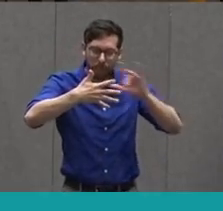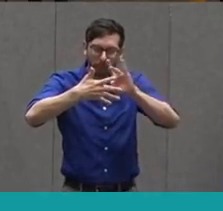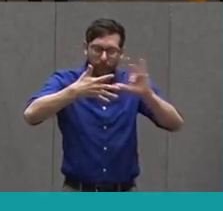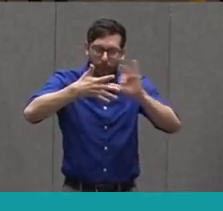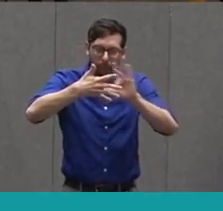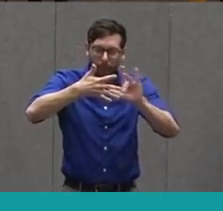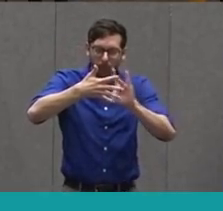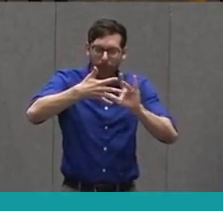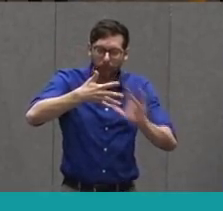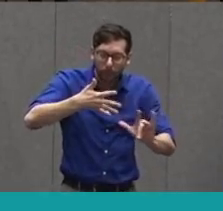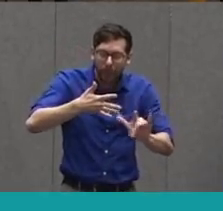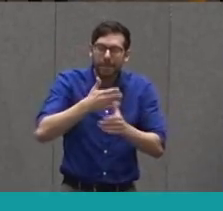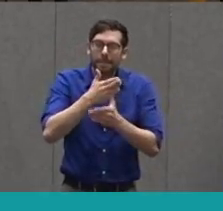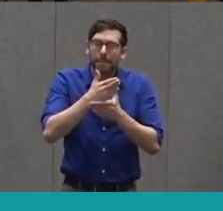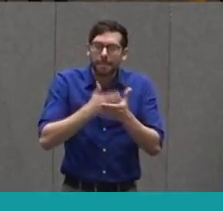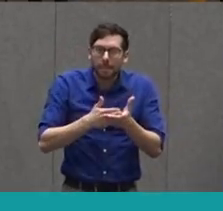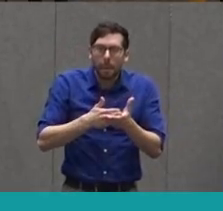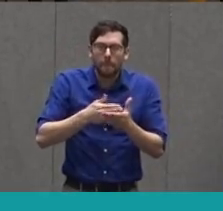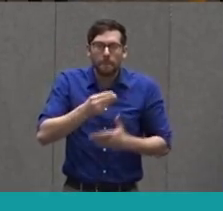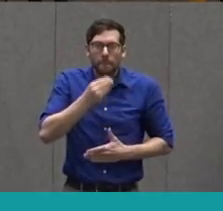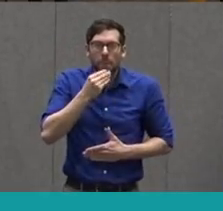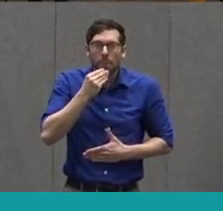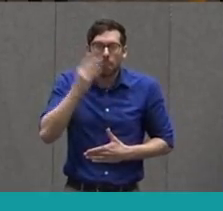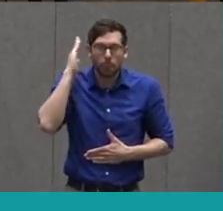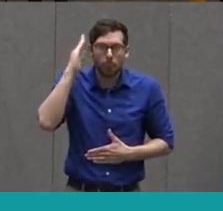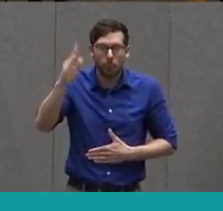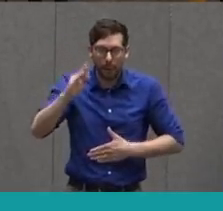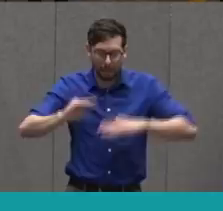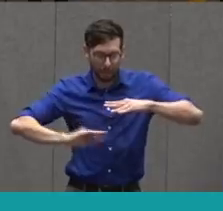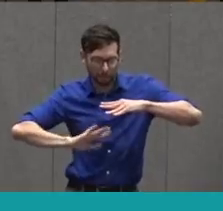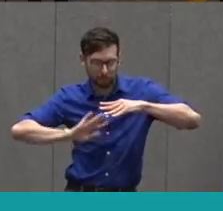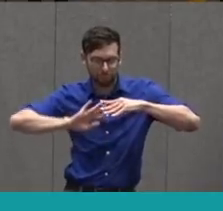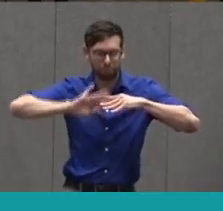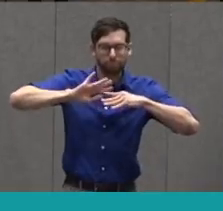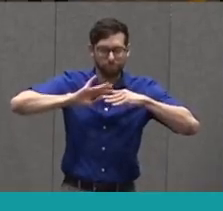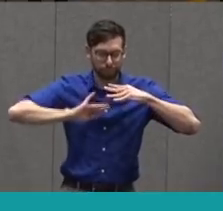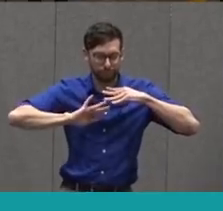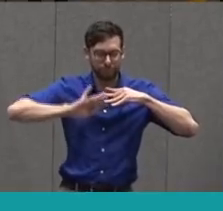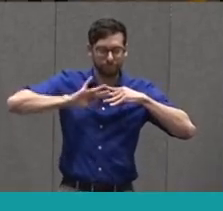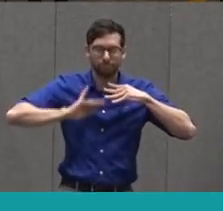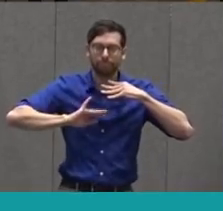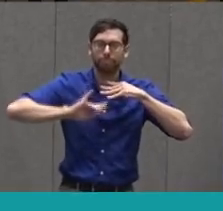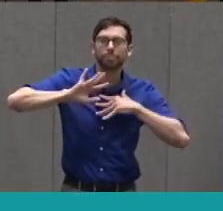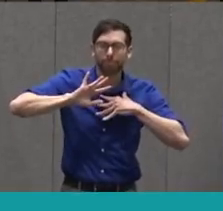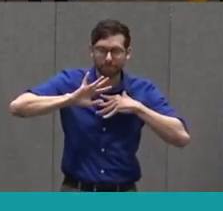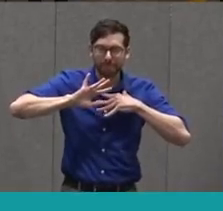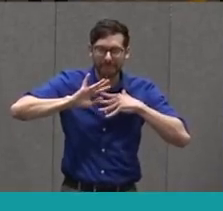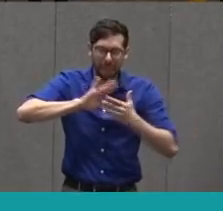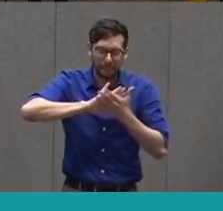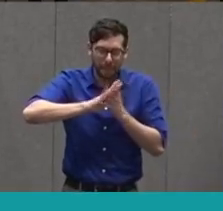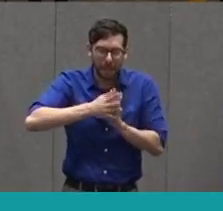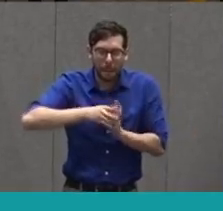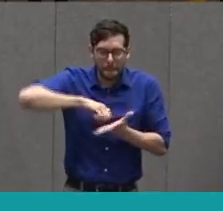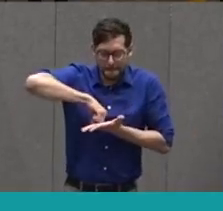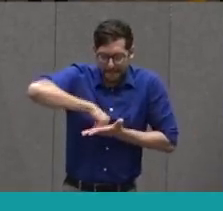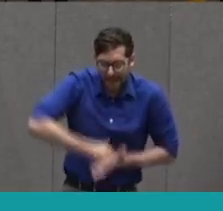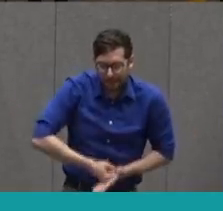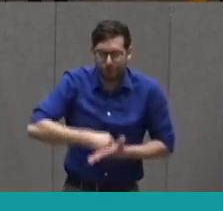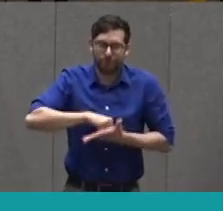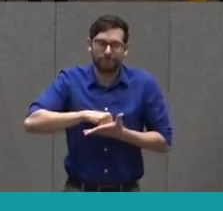get mashed. So let's look at some other items and talk about their